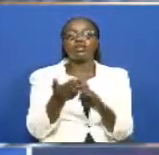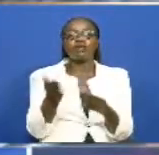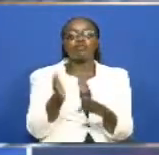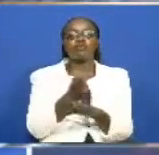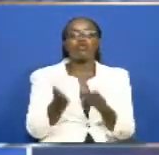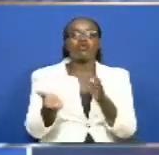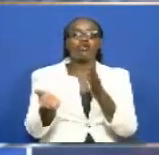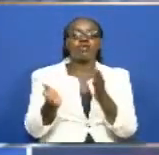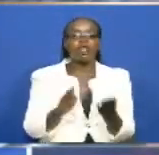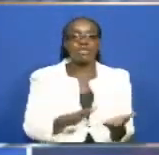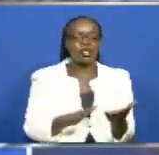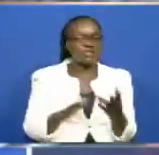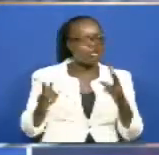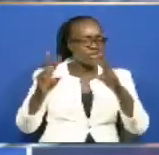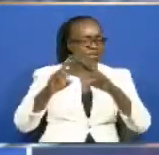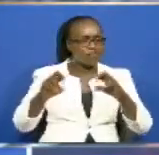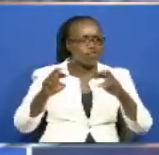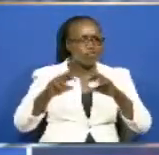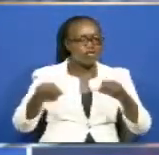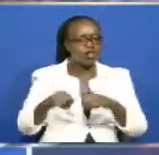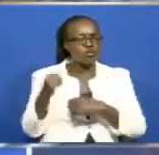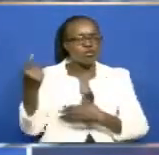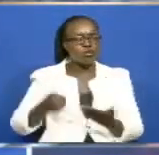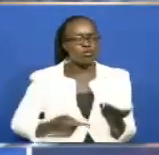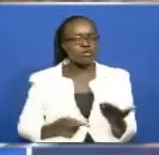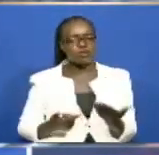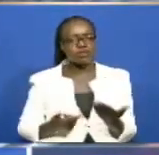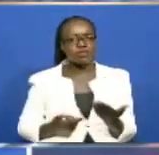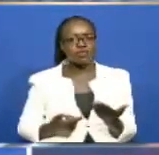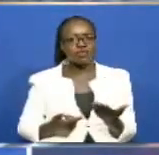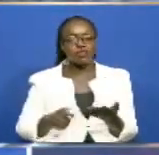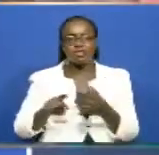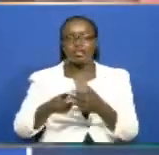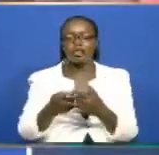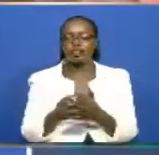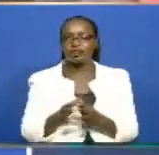his death, and investigations on what transpired later have commenced.